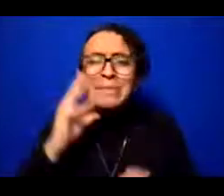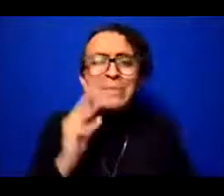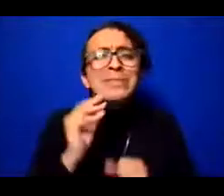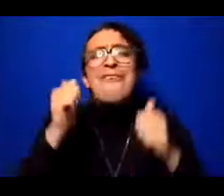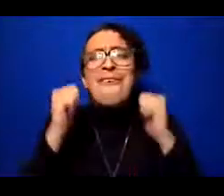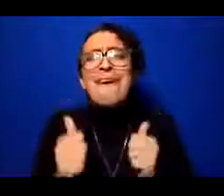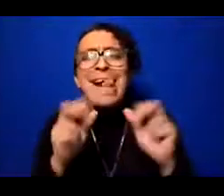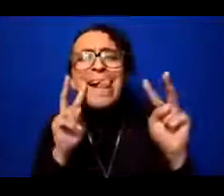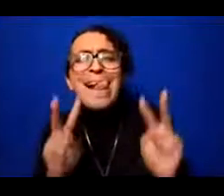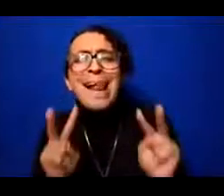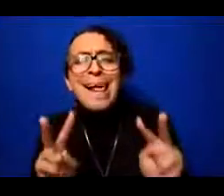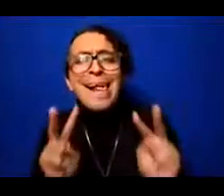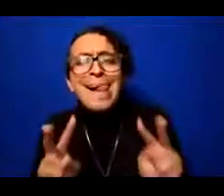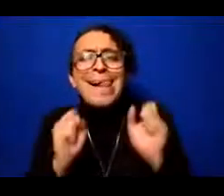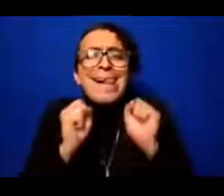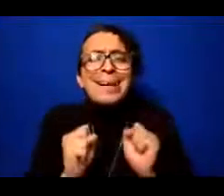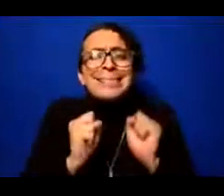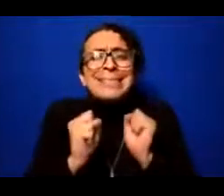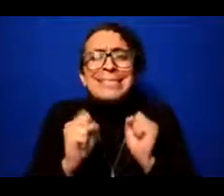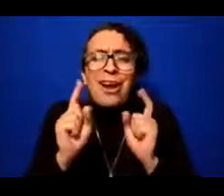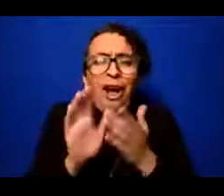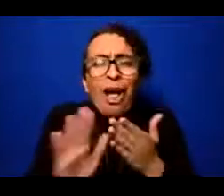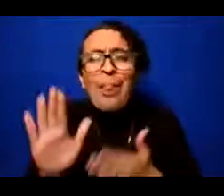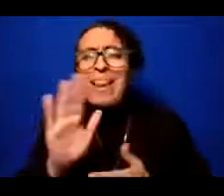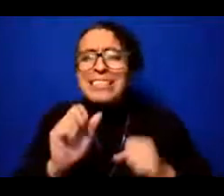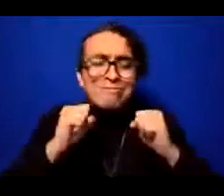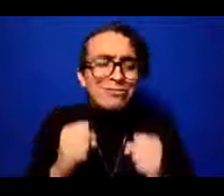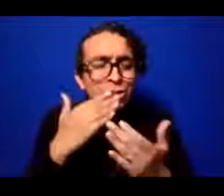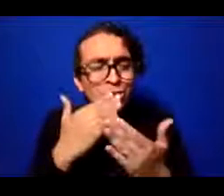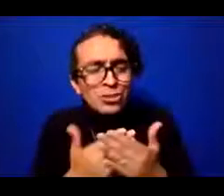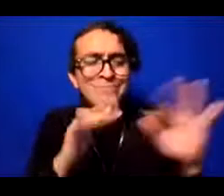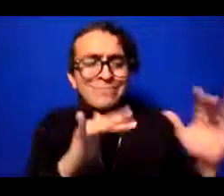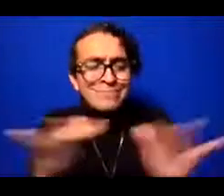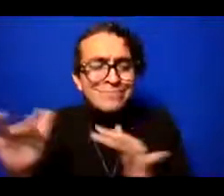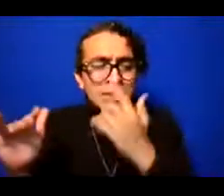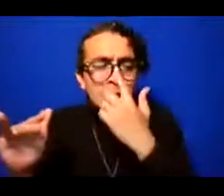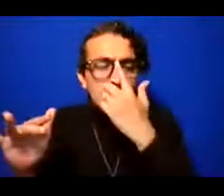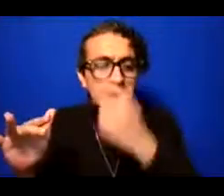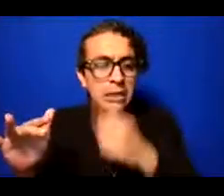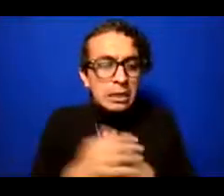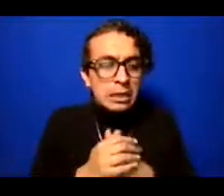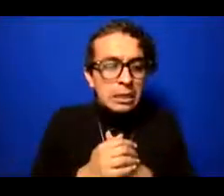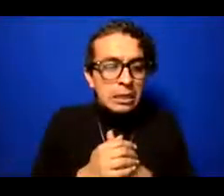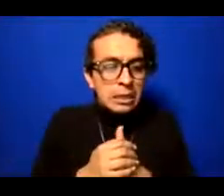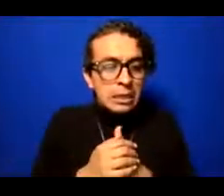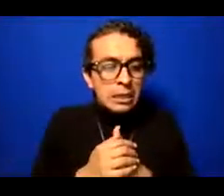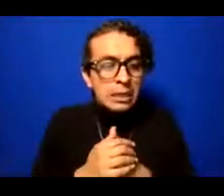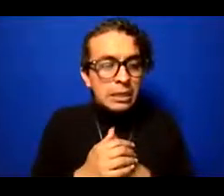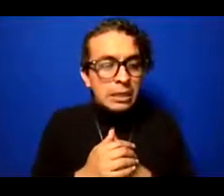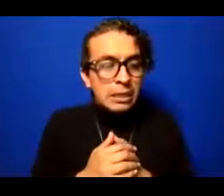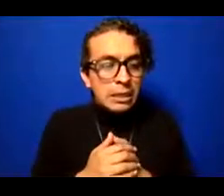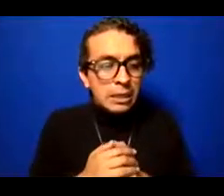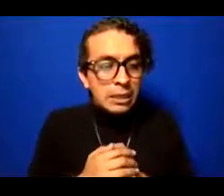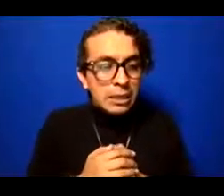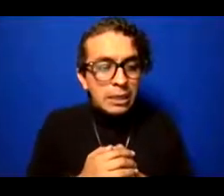looking forward to it. It's a really good thing to happen to them, but it's a major change and it's a stress,